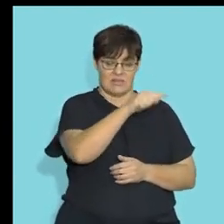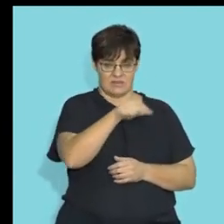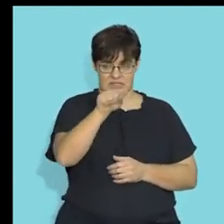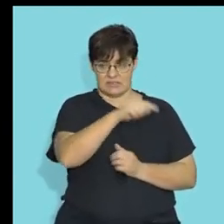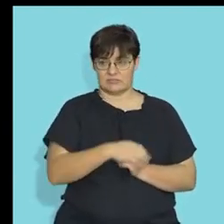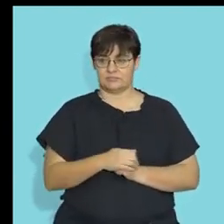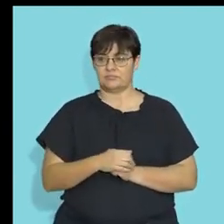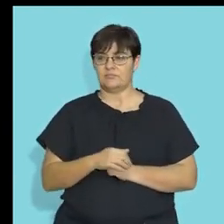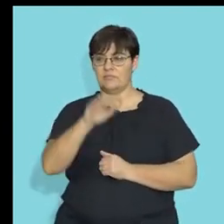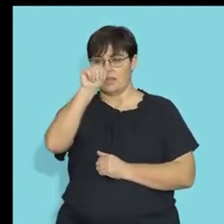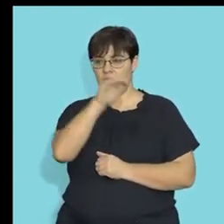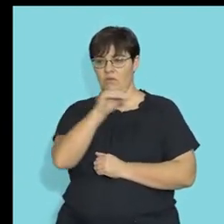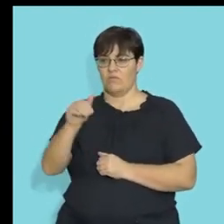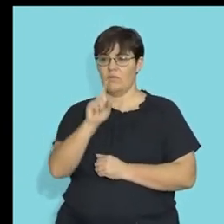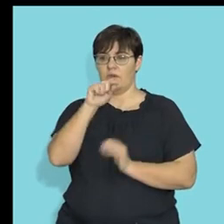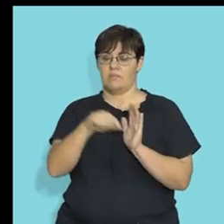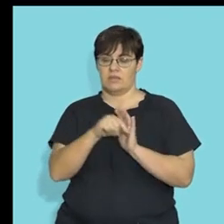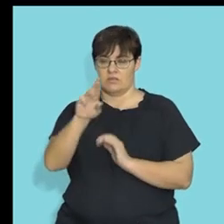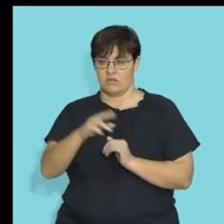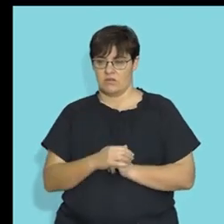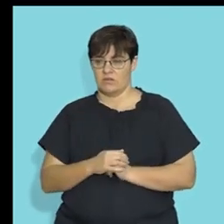the sum to infinity.